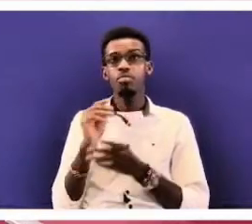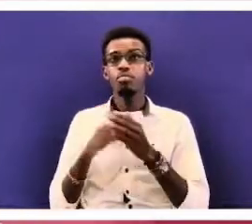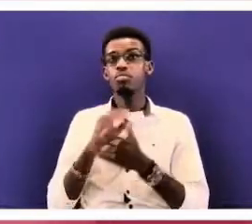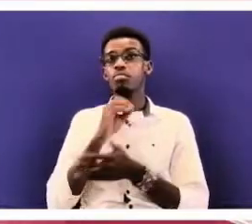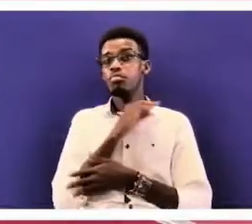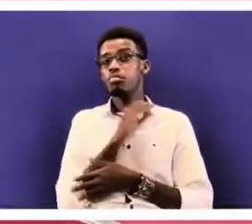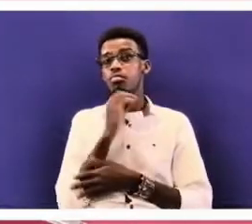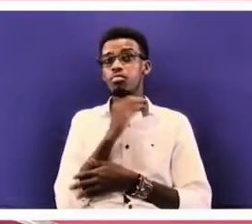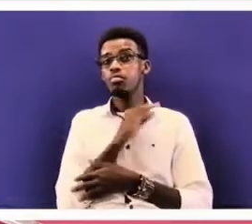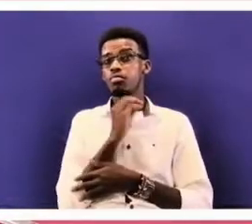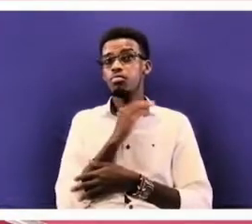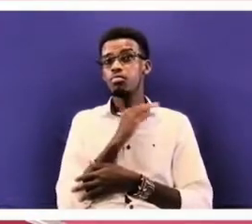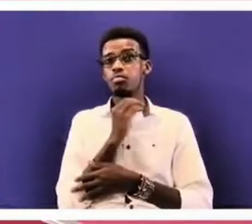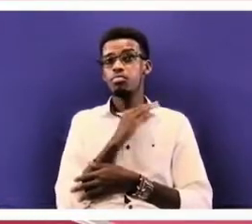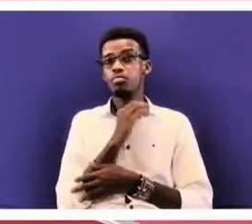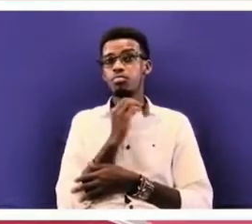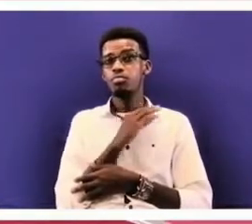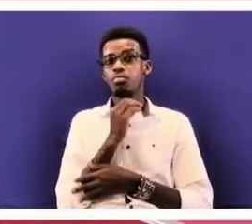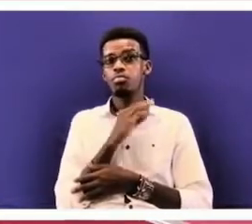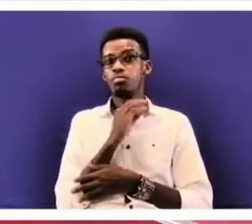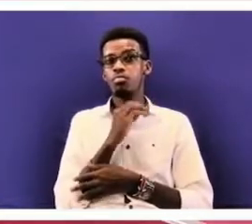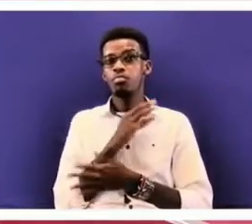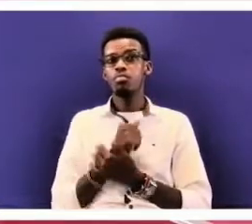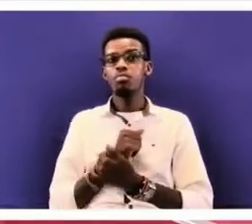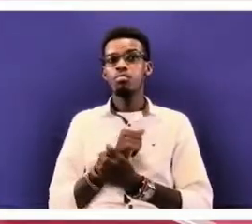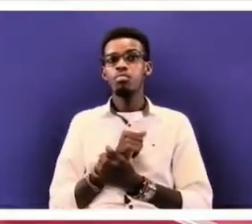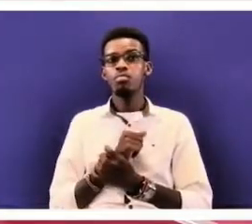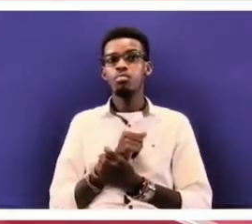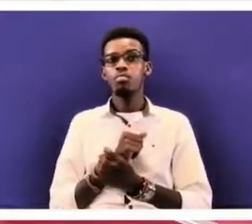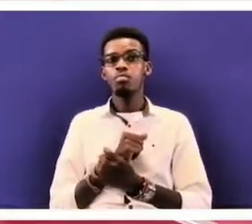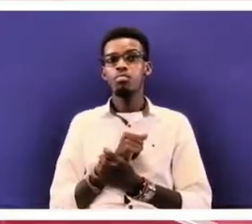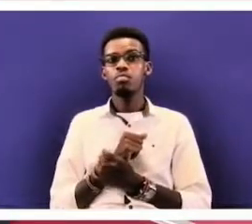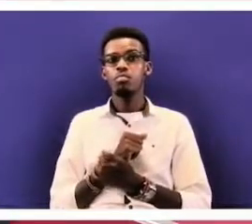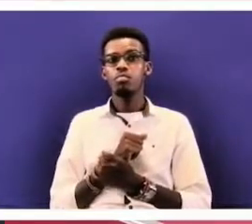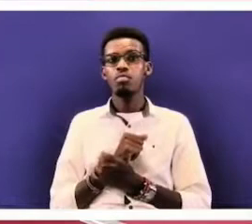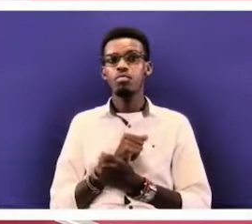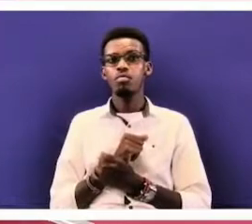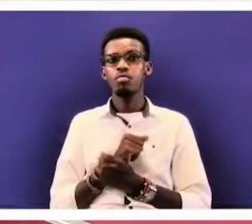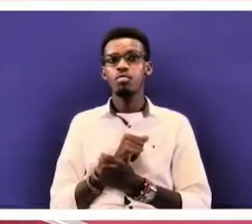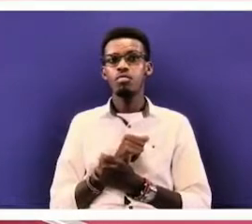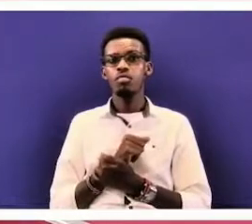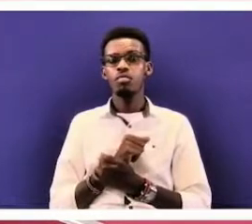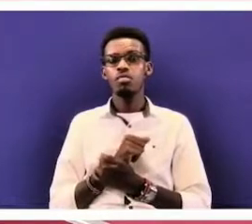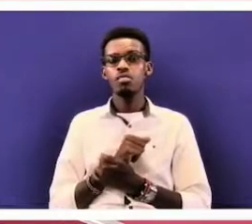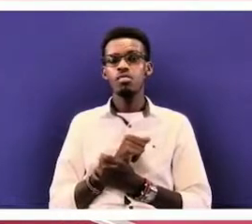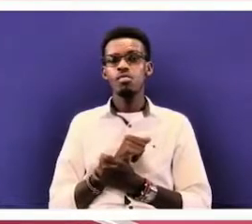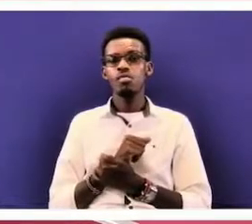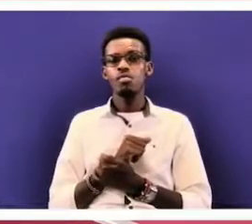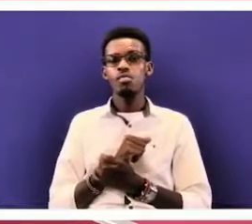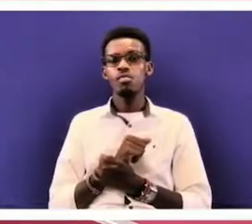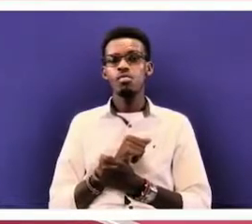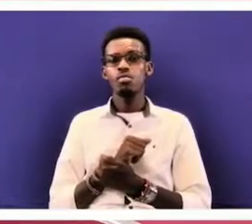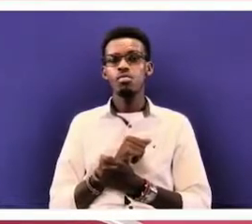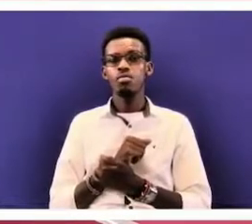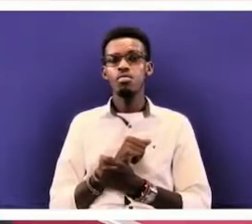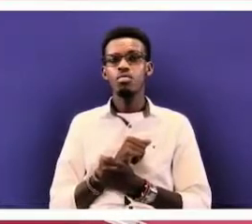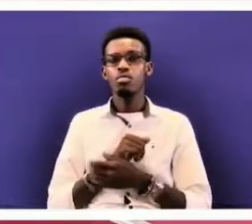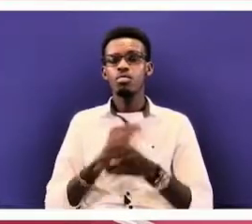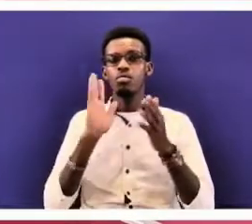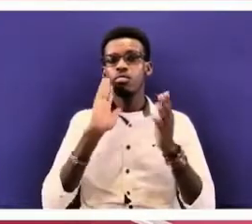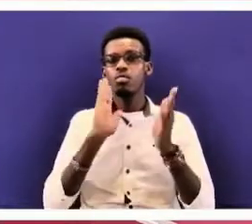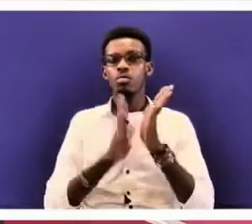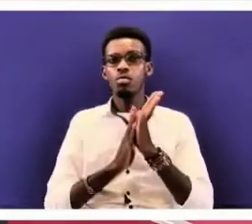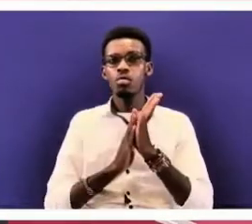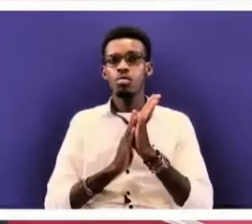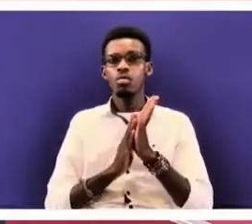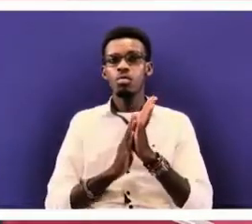No. Mm-mm. One Wabugu leads a choir in one place. No. Well, praise be, instead of saying